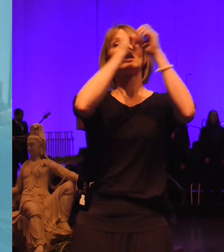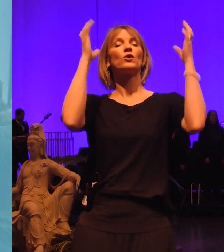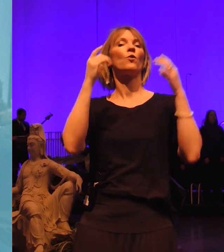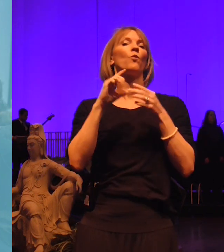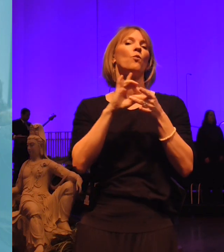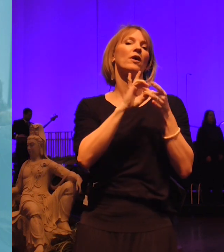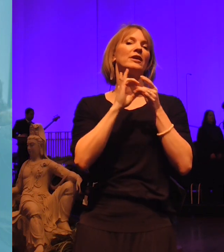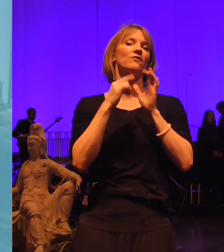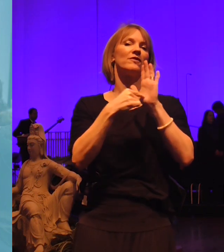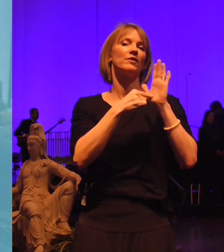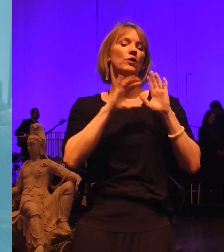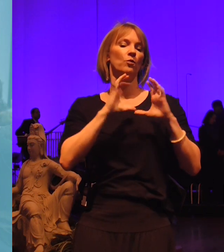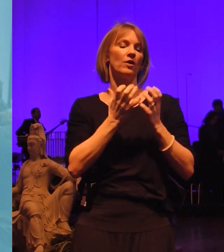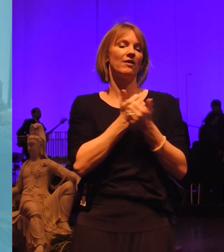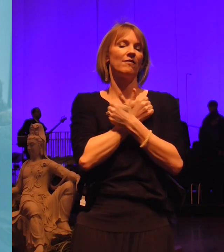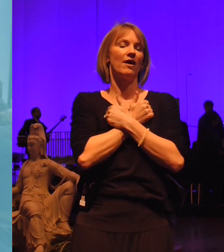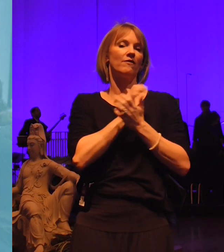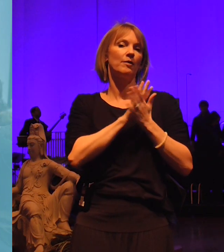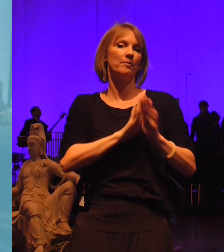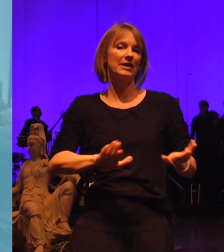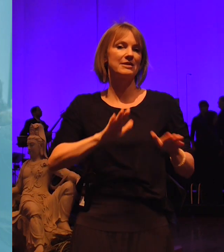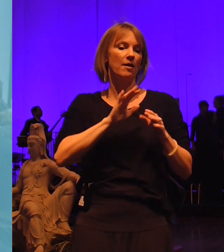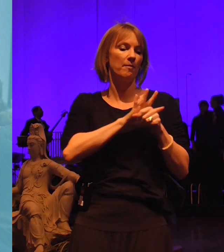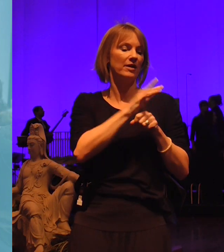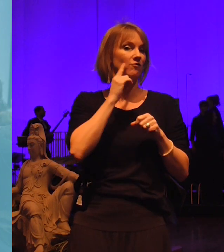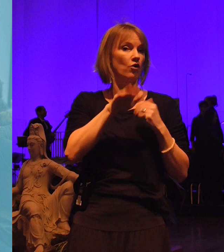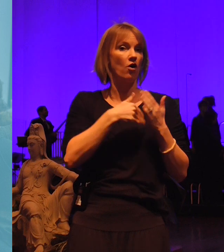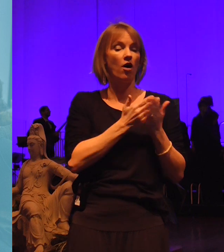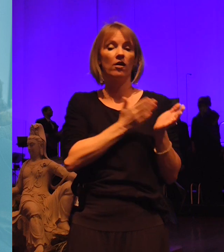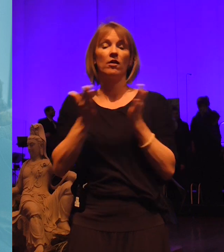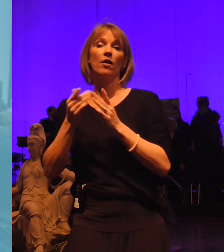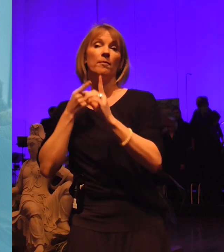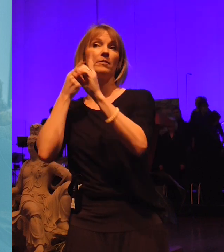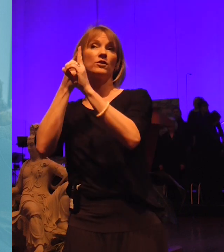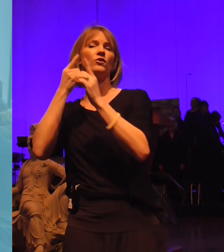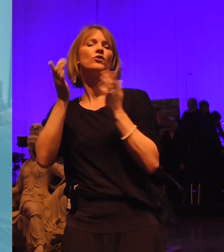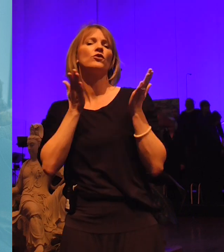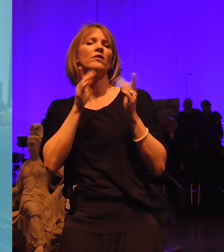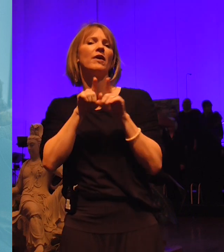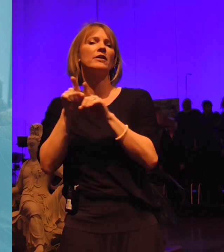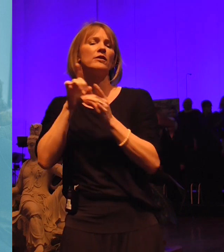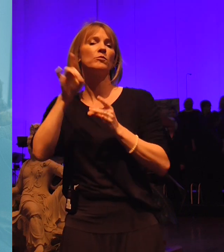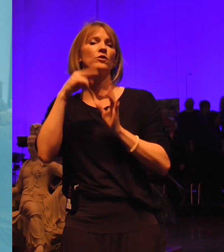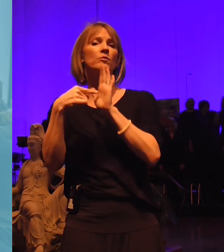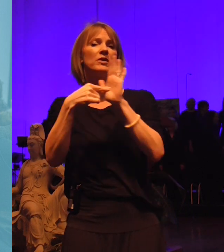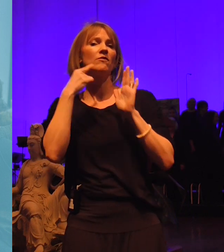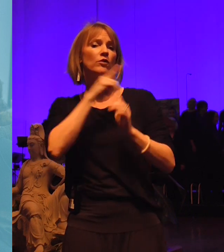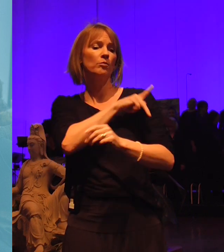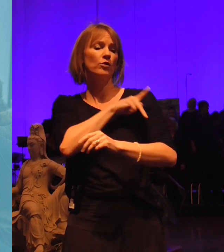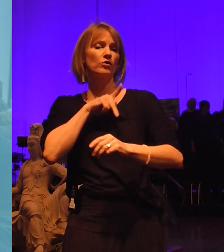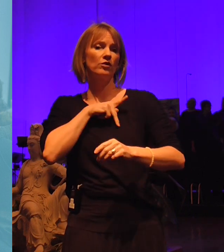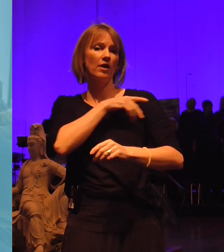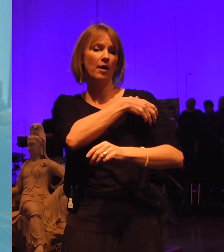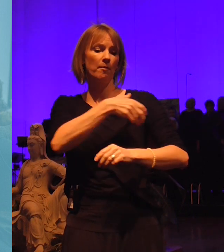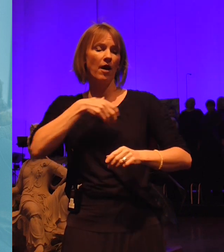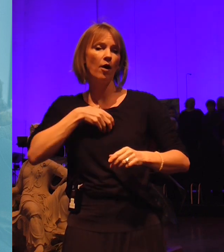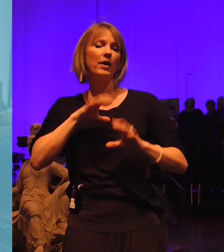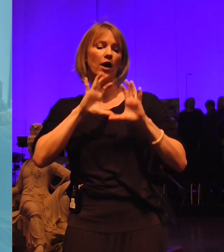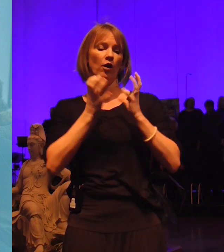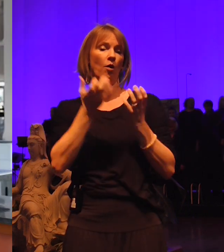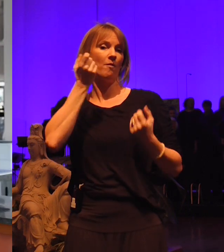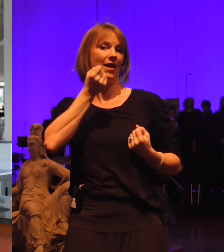Oneness Revealed, a world of love, peace, and abundance for all. And our mission, to serve as a spiritual beacon for personal empowerment and